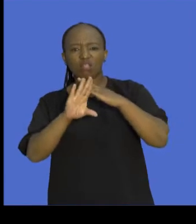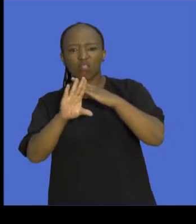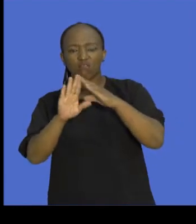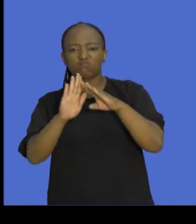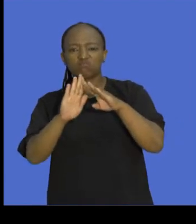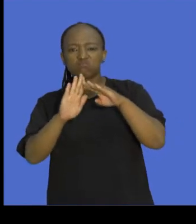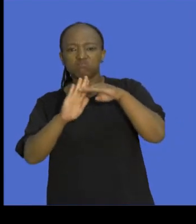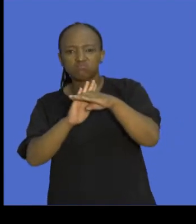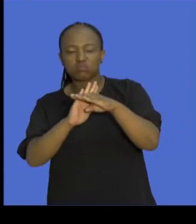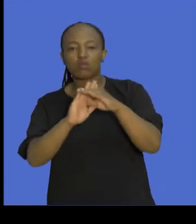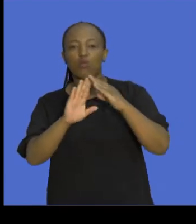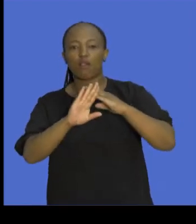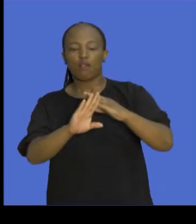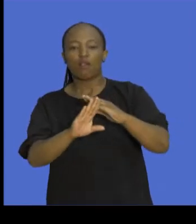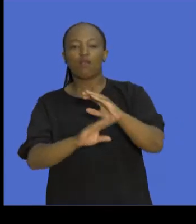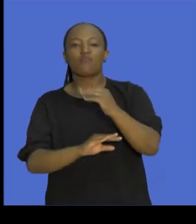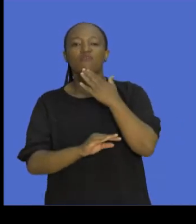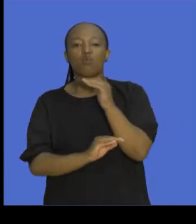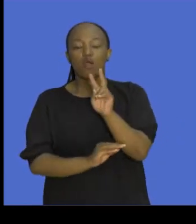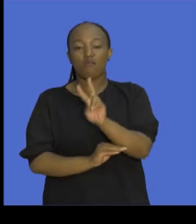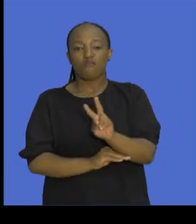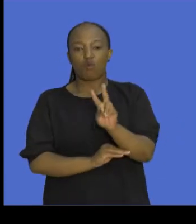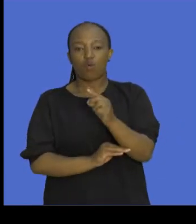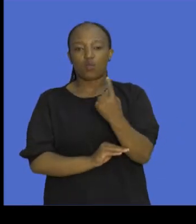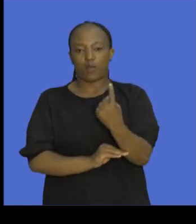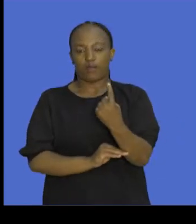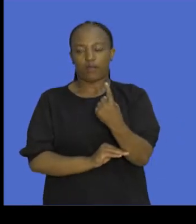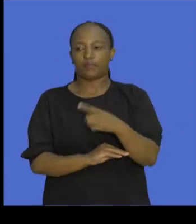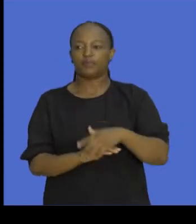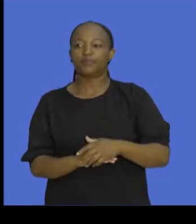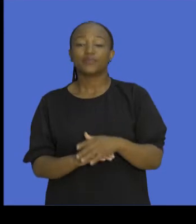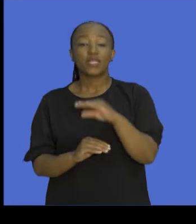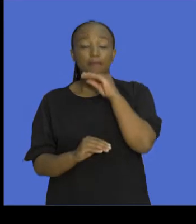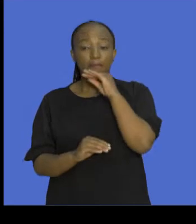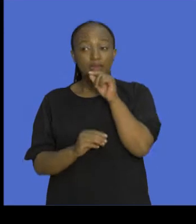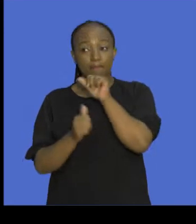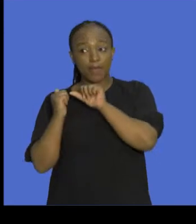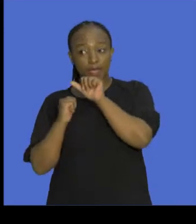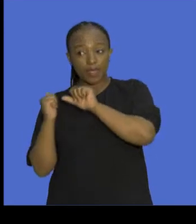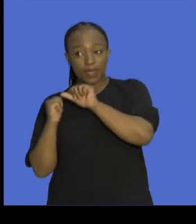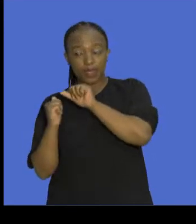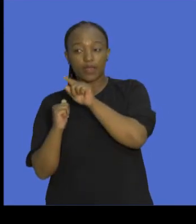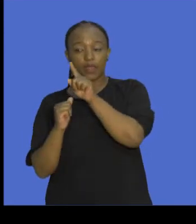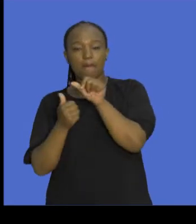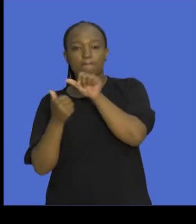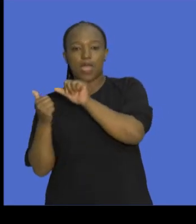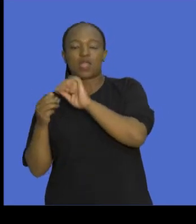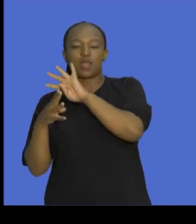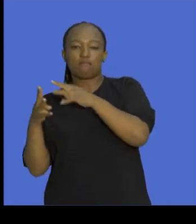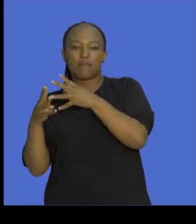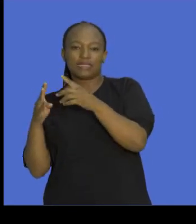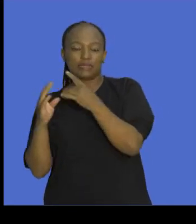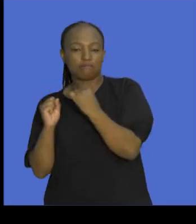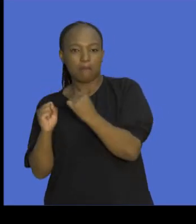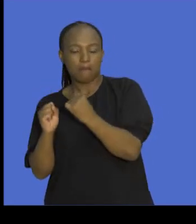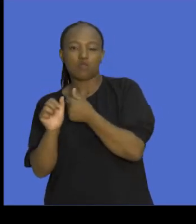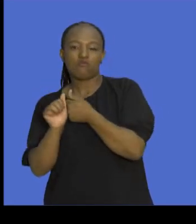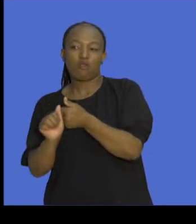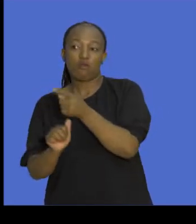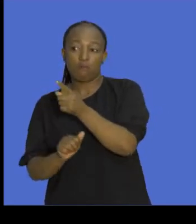through which the potential difference is 1 volt that's applied across it. So it takes us back to that mathematical, you